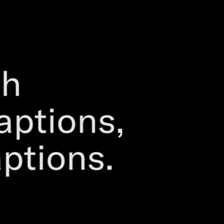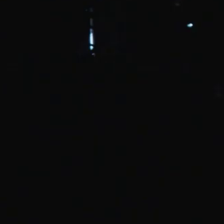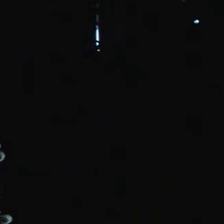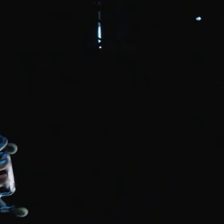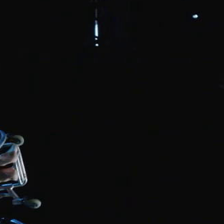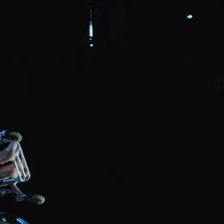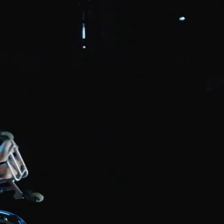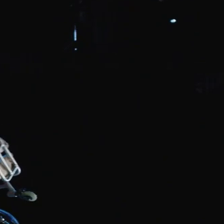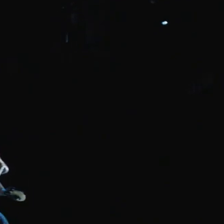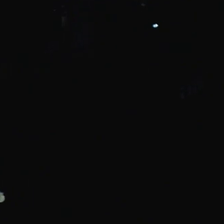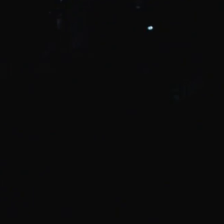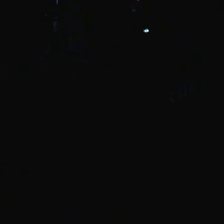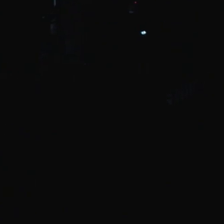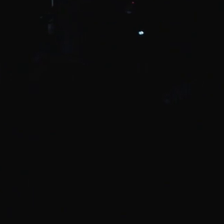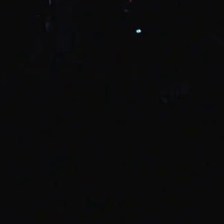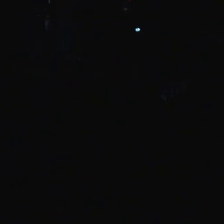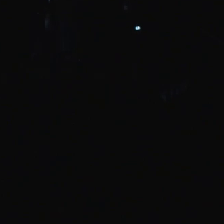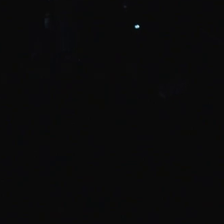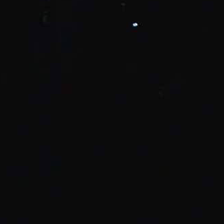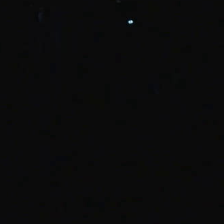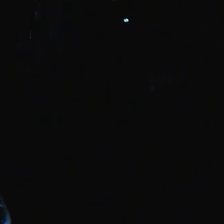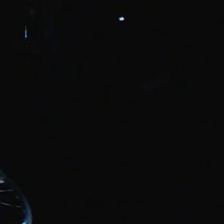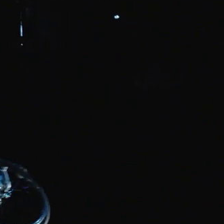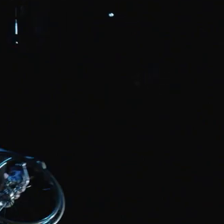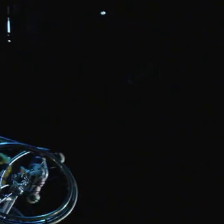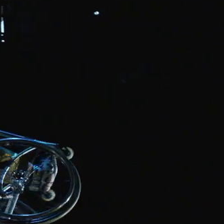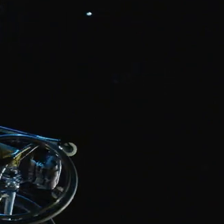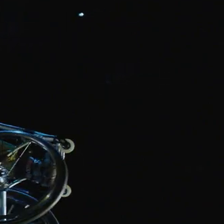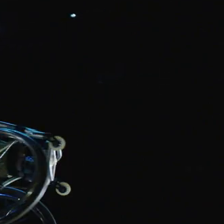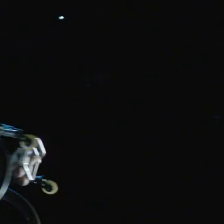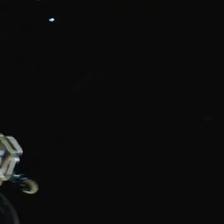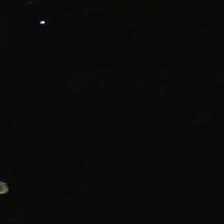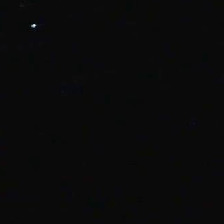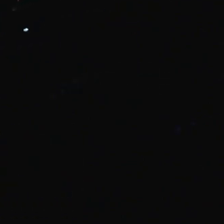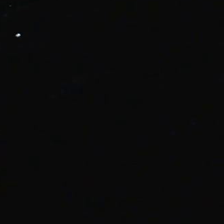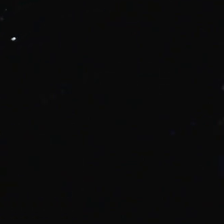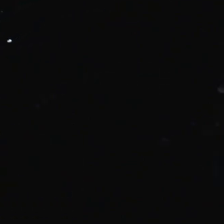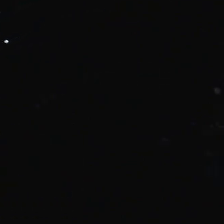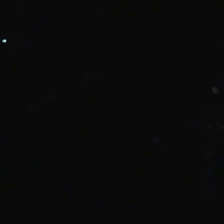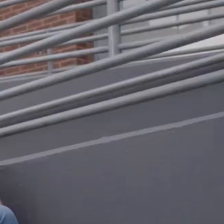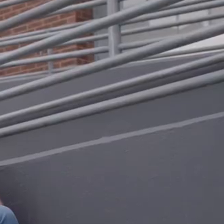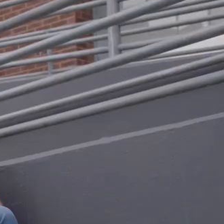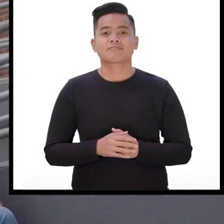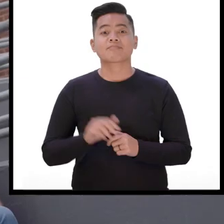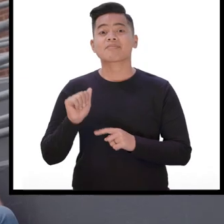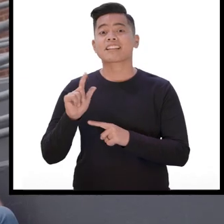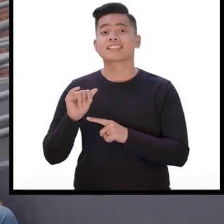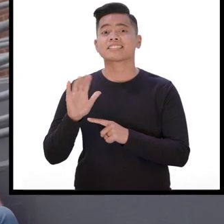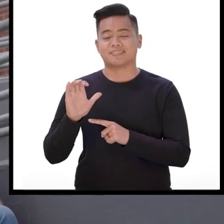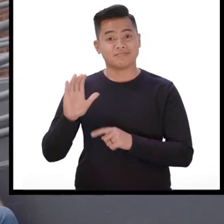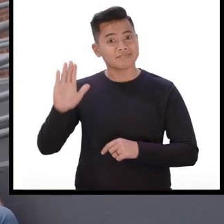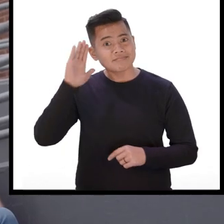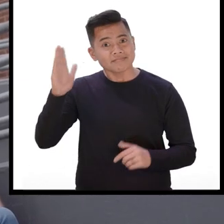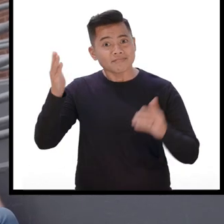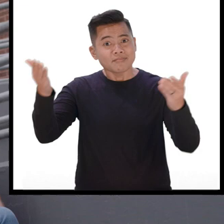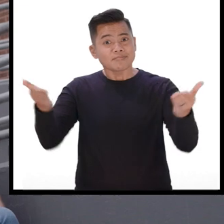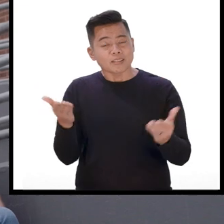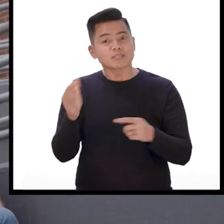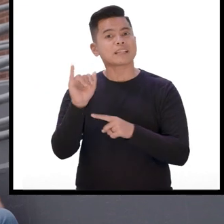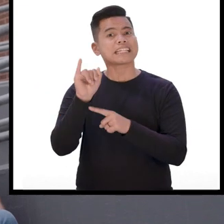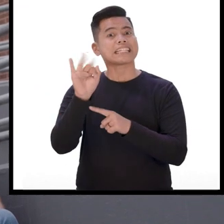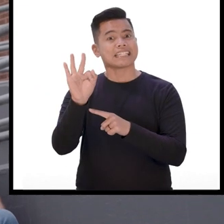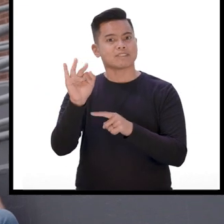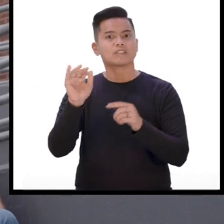kqed.org/kineticlight. Together, two women in their wheelchairs, Alice, black, and Laurel, white, fly overhead. Alice. Hi, welcome